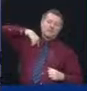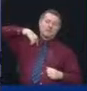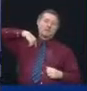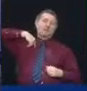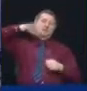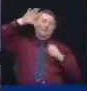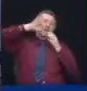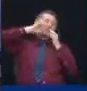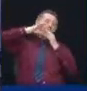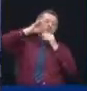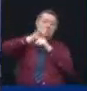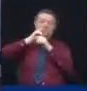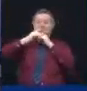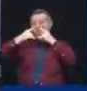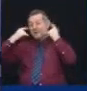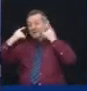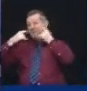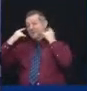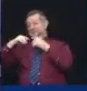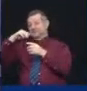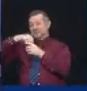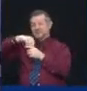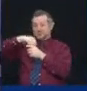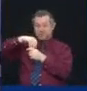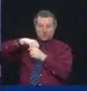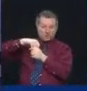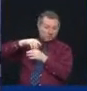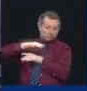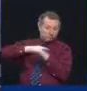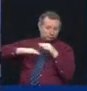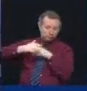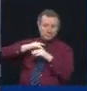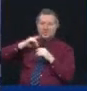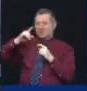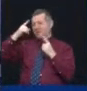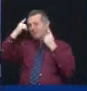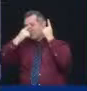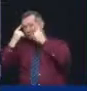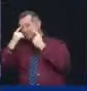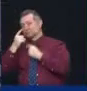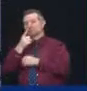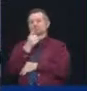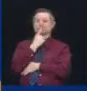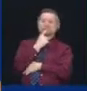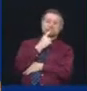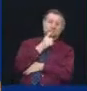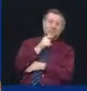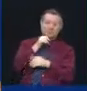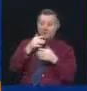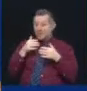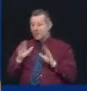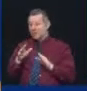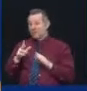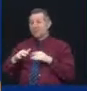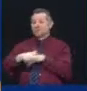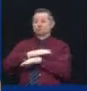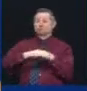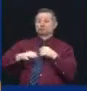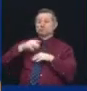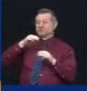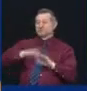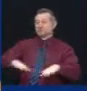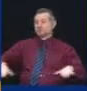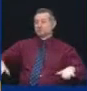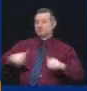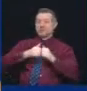indoor settings, so I was wondering, have you considered if you allow people to come inside and show without masks and